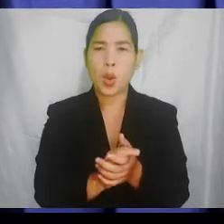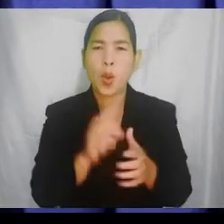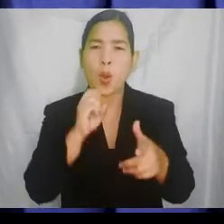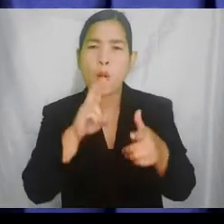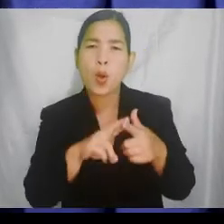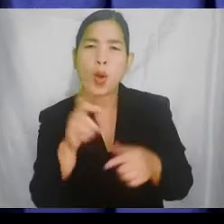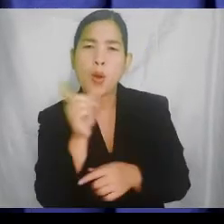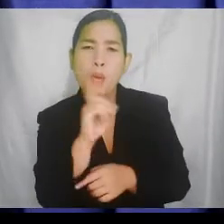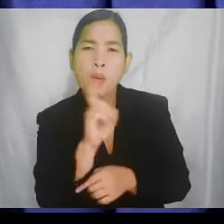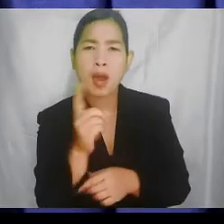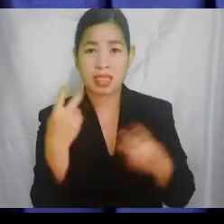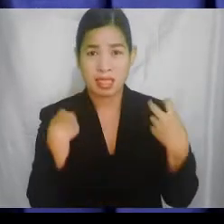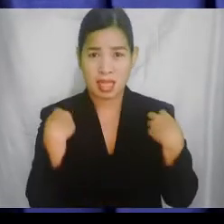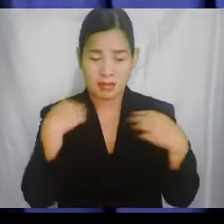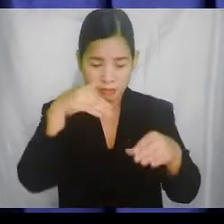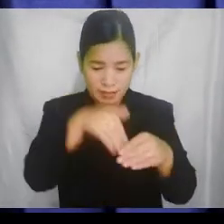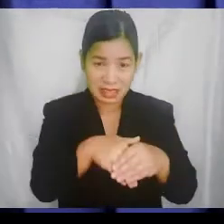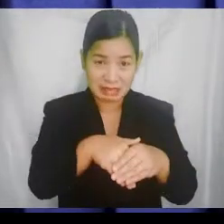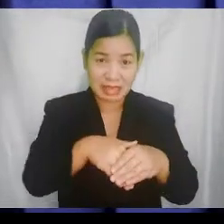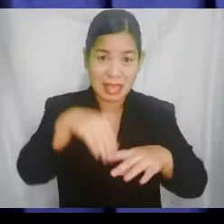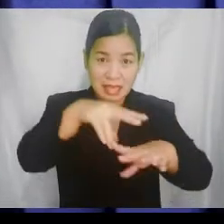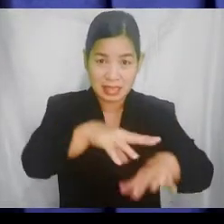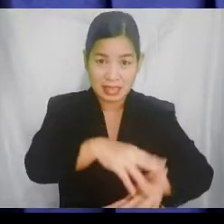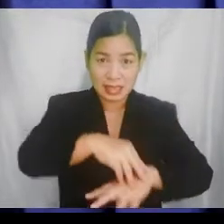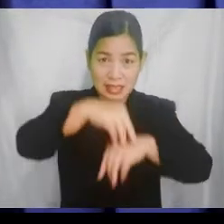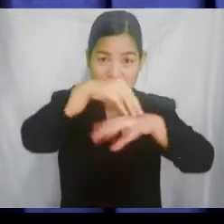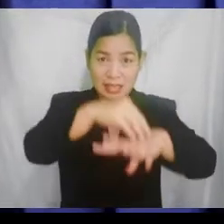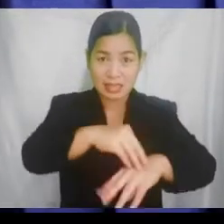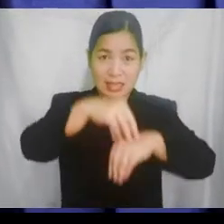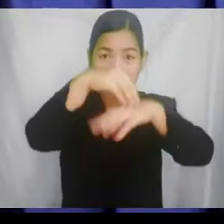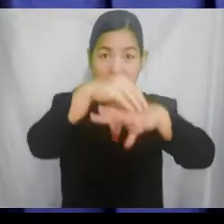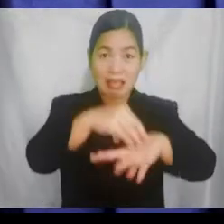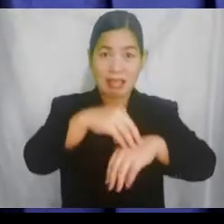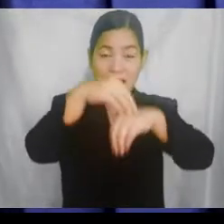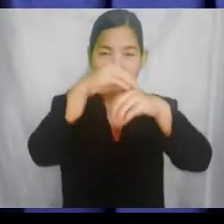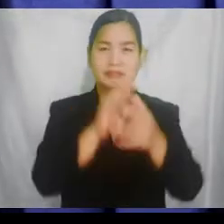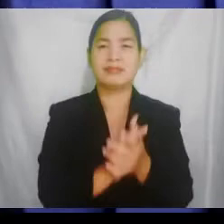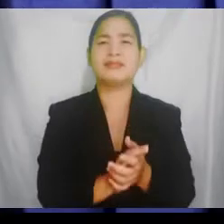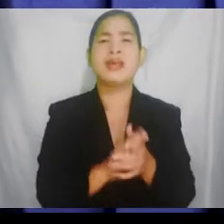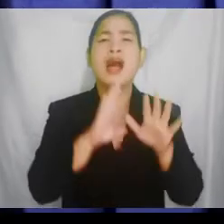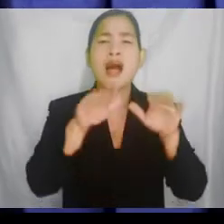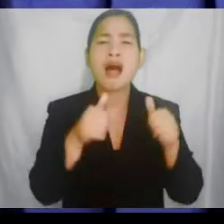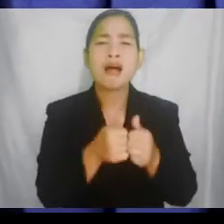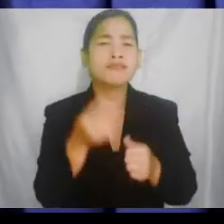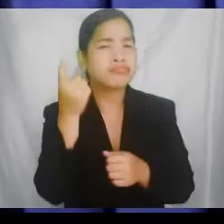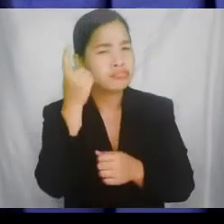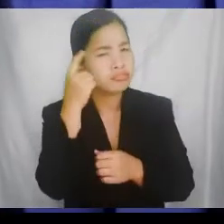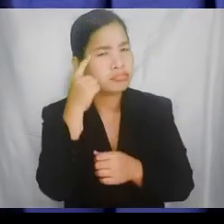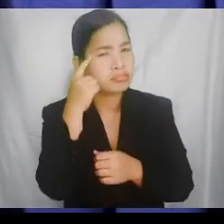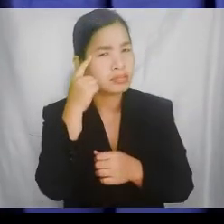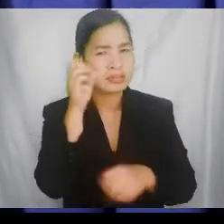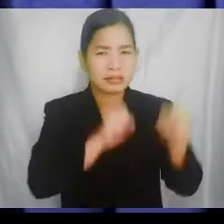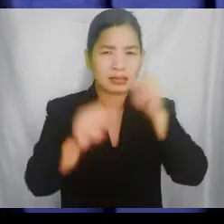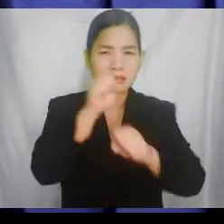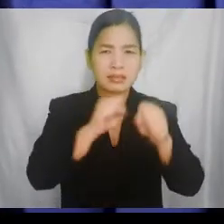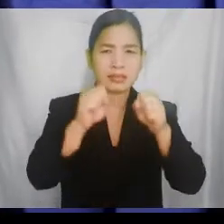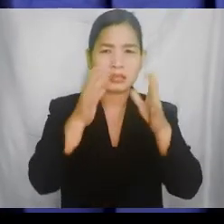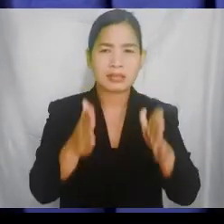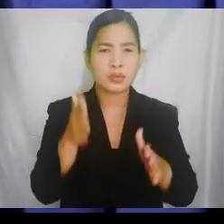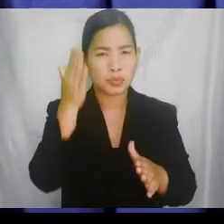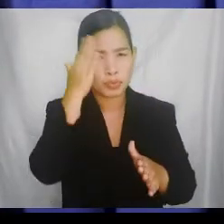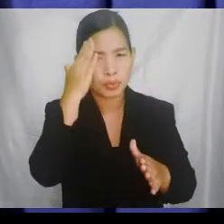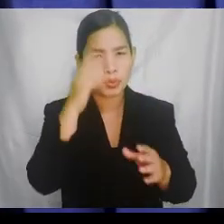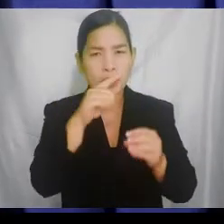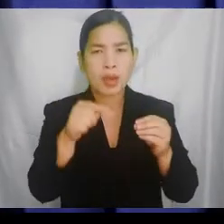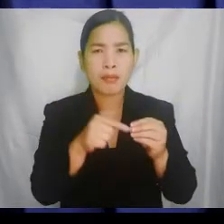a dikya or a jellyfish? How do you think scientists are able to visualize these things?